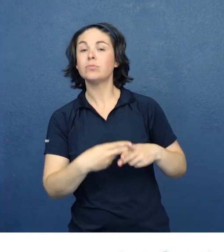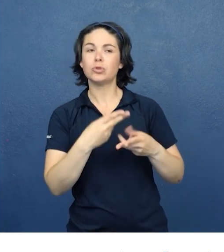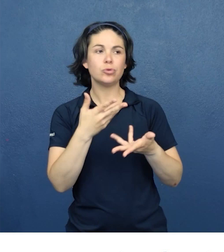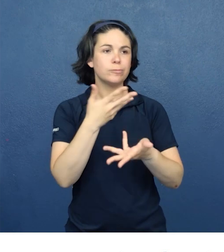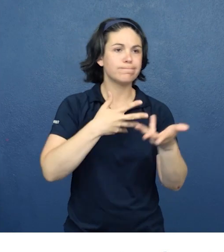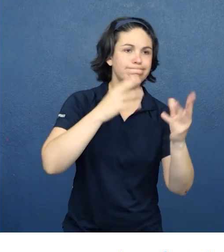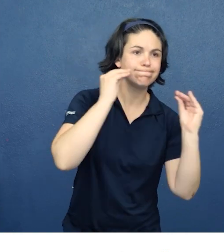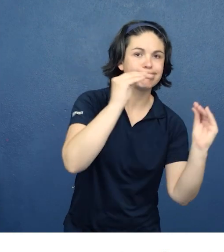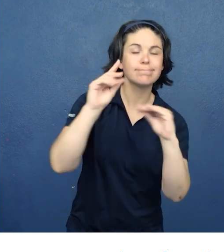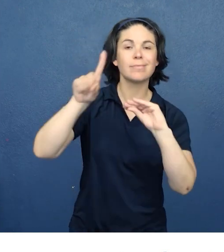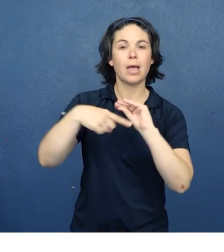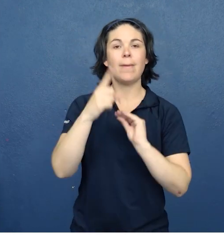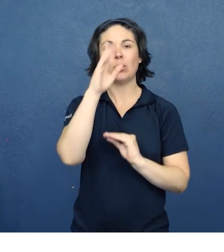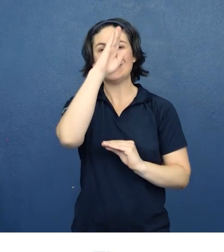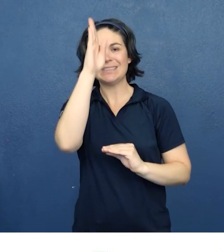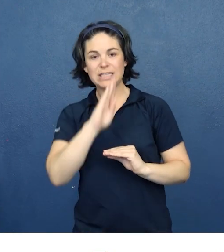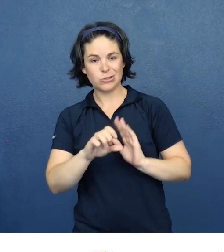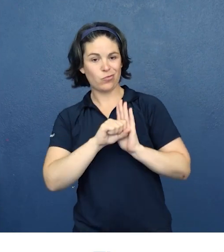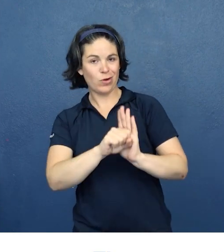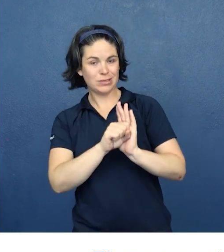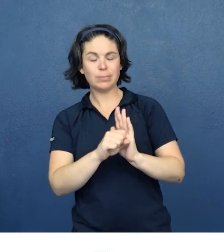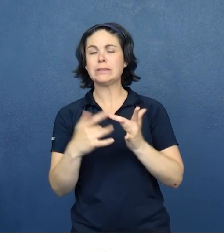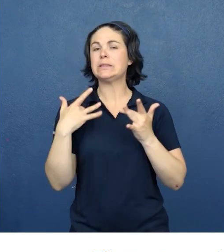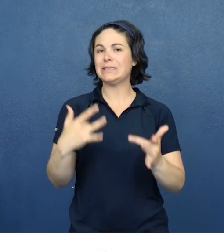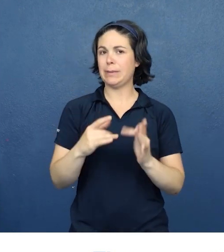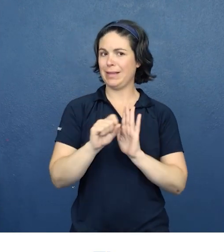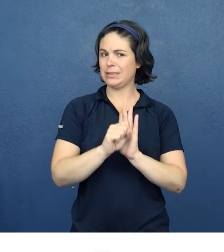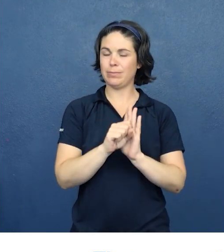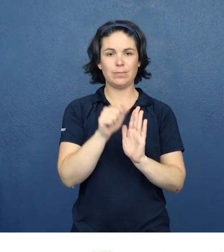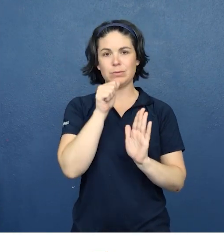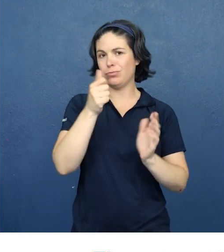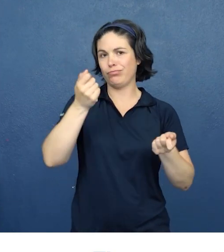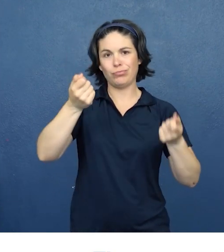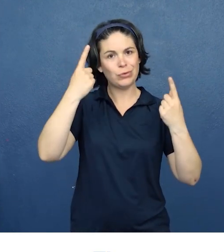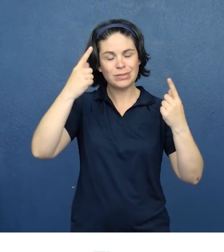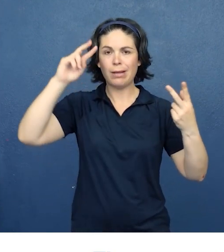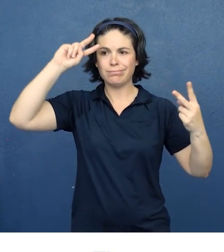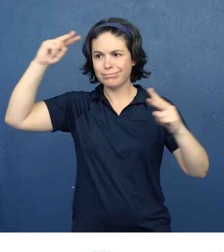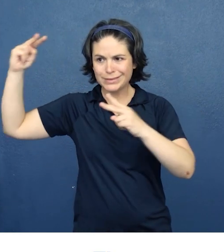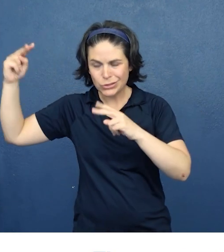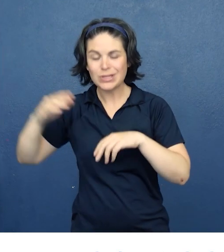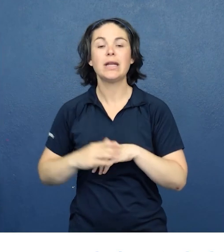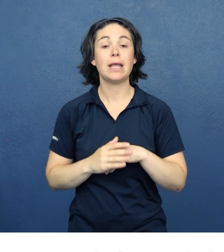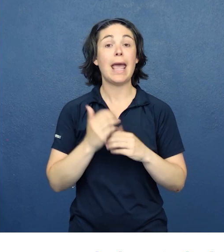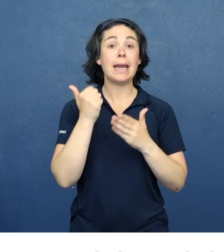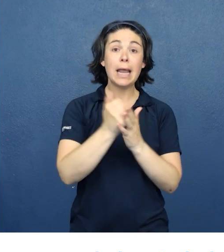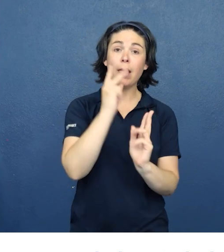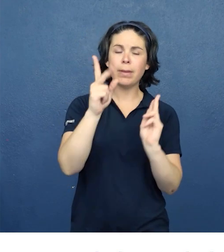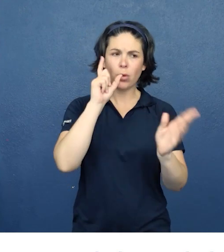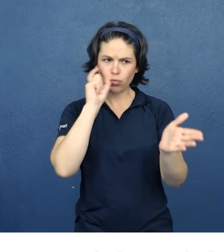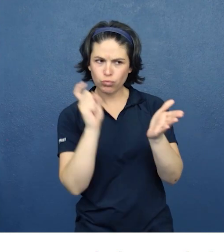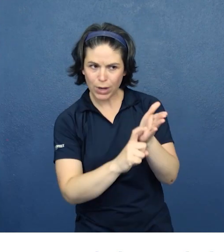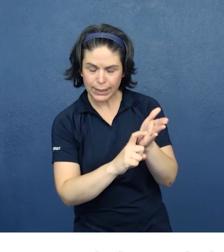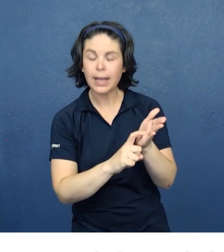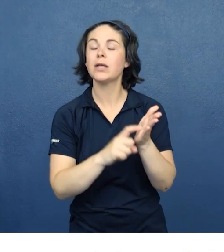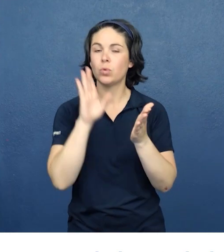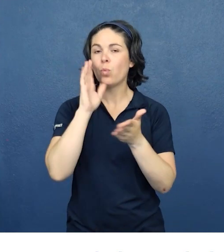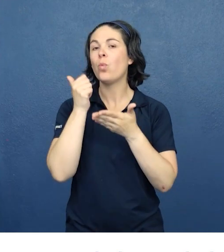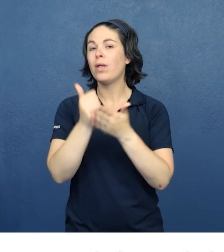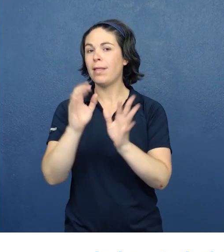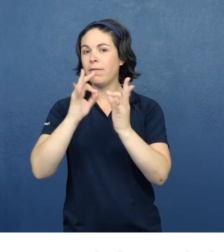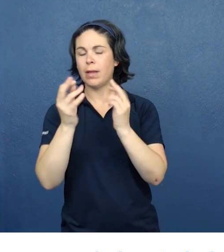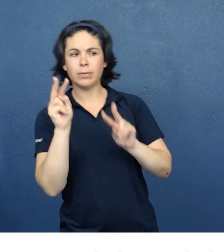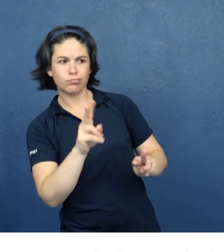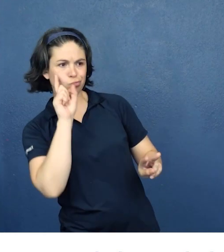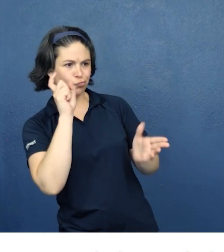schizophrenia spectrum disorders. These symptoms are commonly misunderstood, and helping the community recognize them is key to helping families get help for a loved